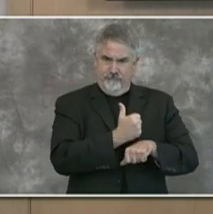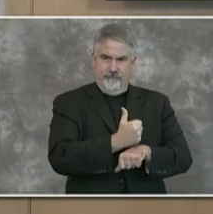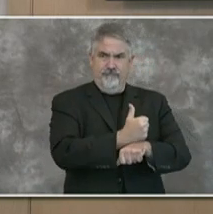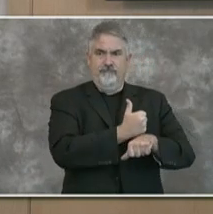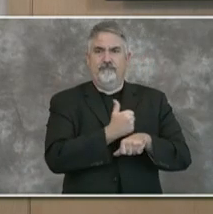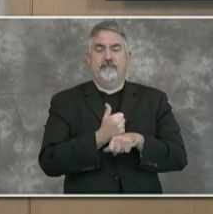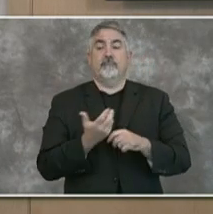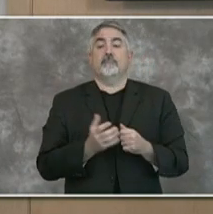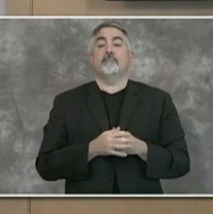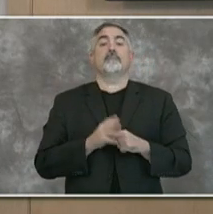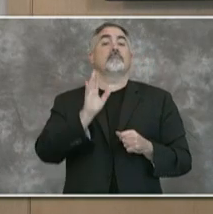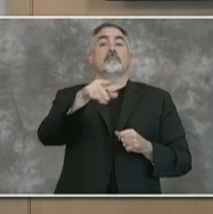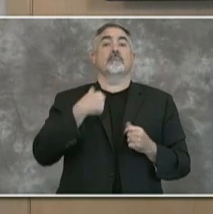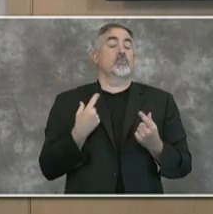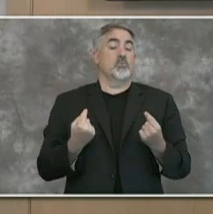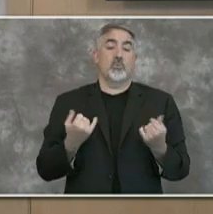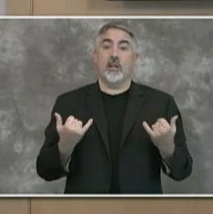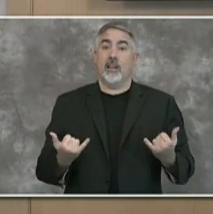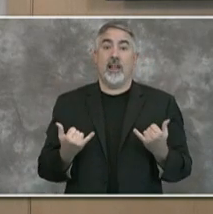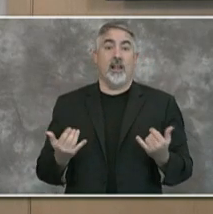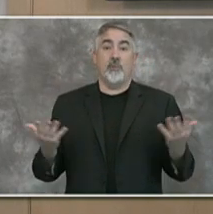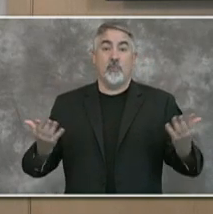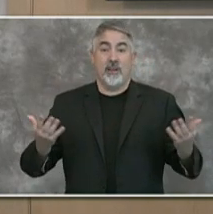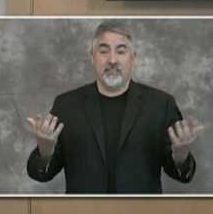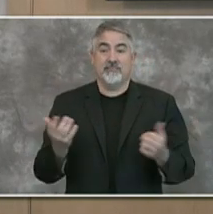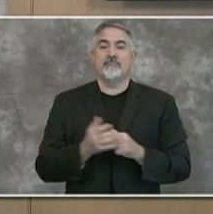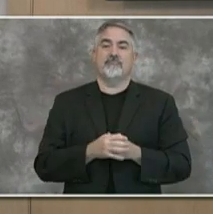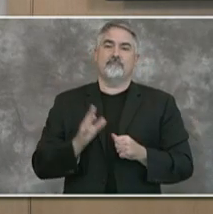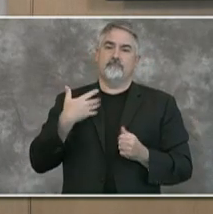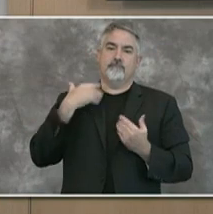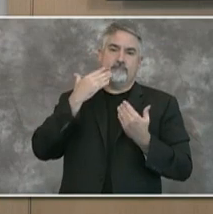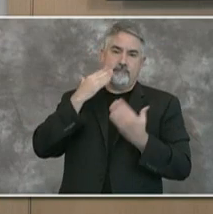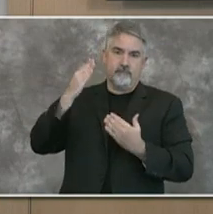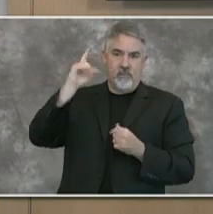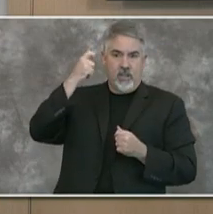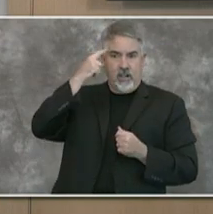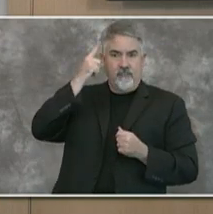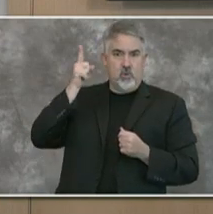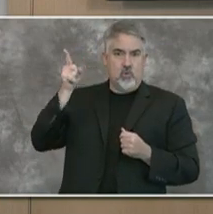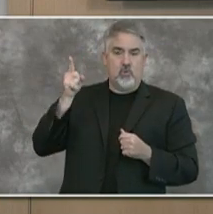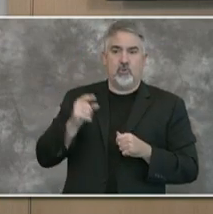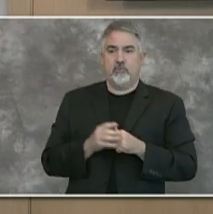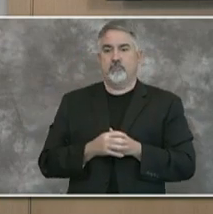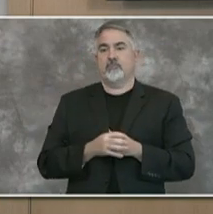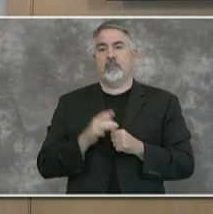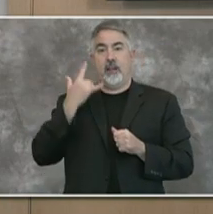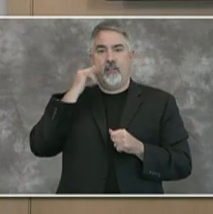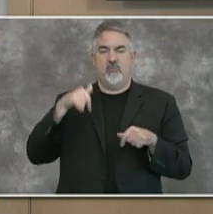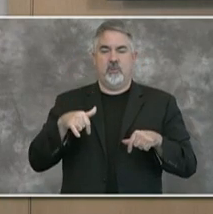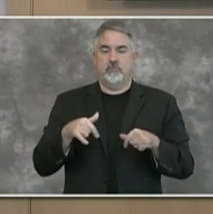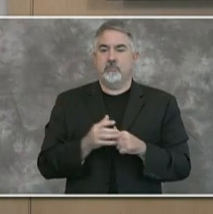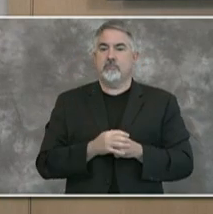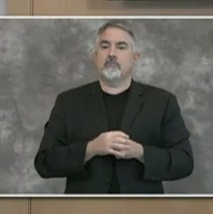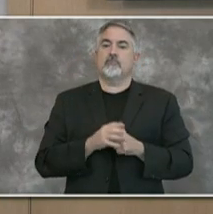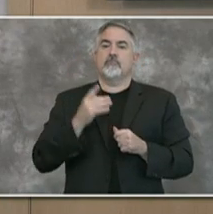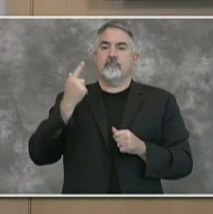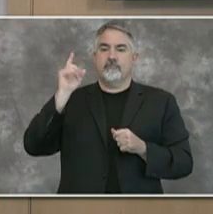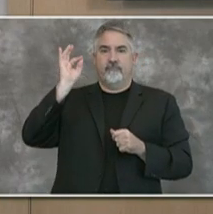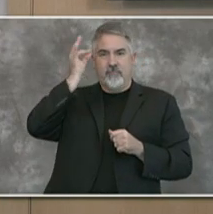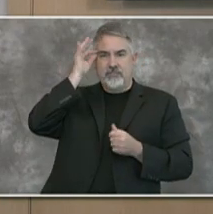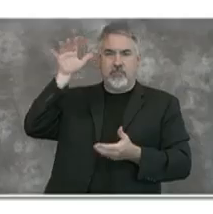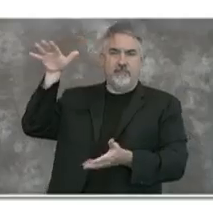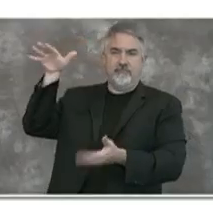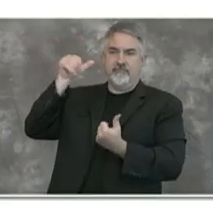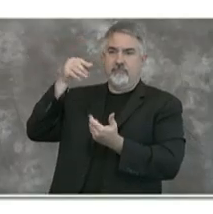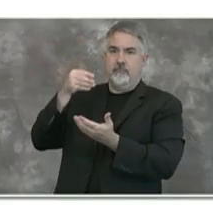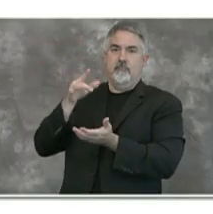took today. San Diego is very fortunate that Governor Newsom and the state of California decided to allocate a federal resource, a federal medical